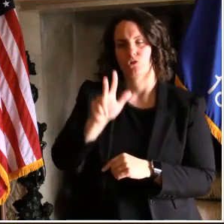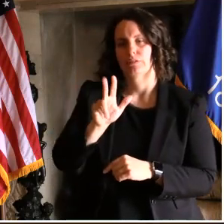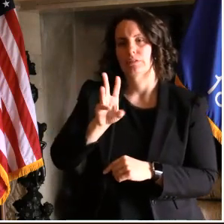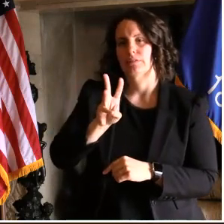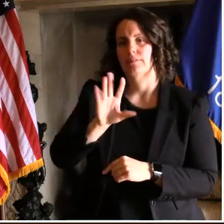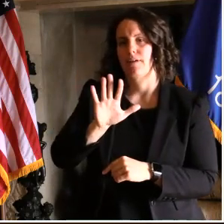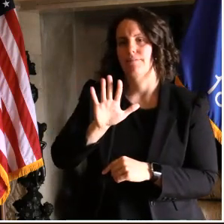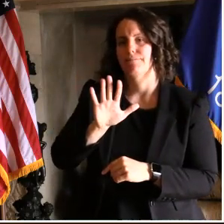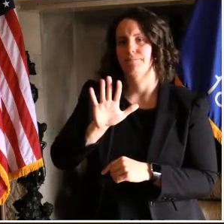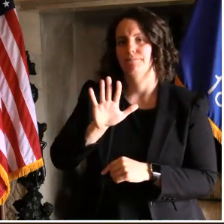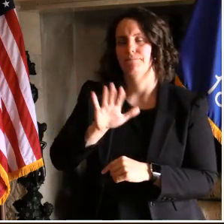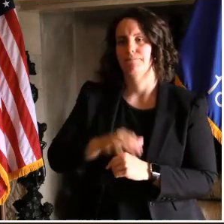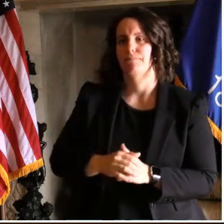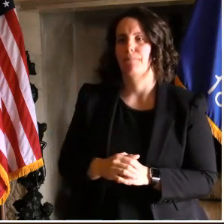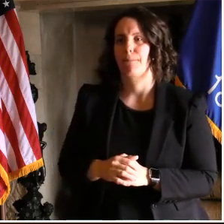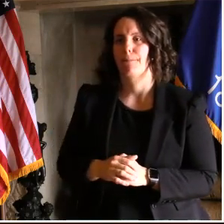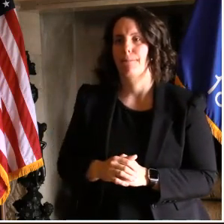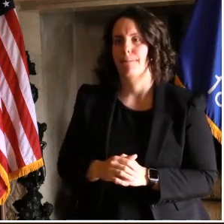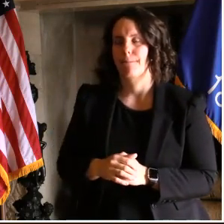Hi, can you hear me? Yep.